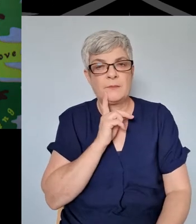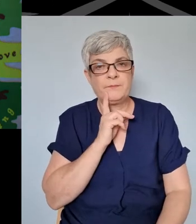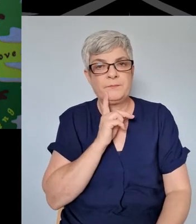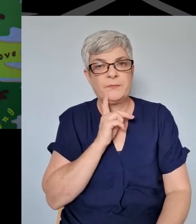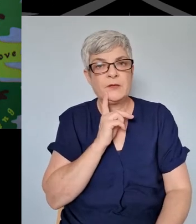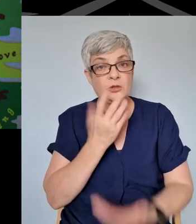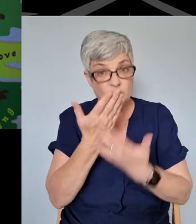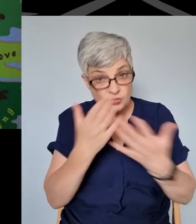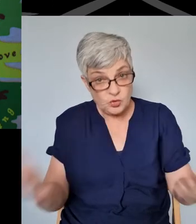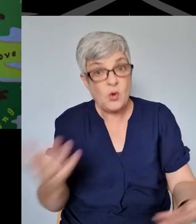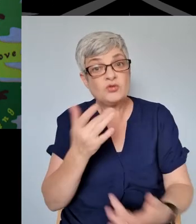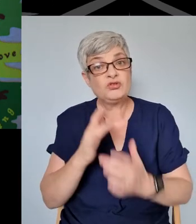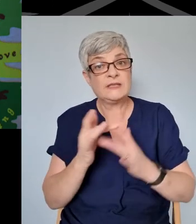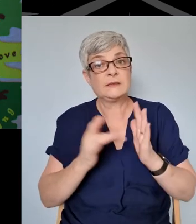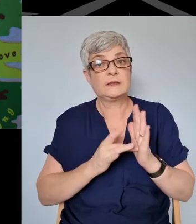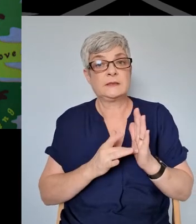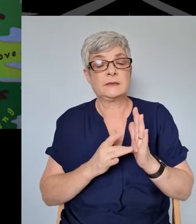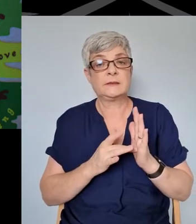Show them Jesus.